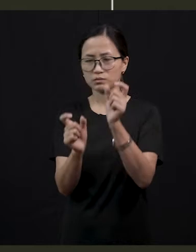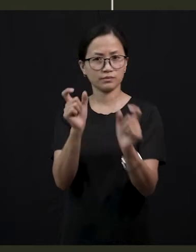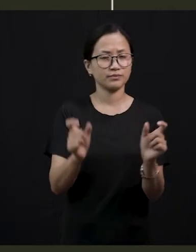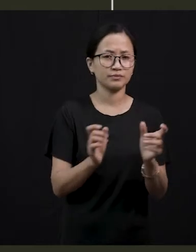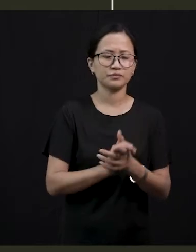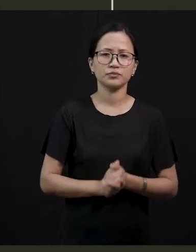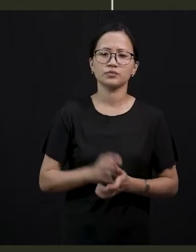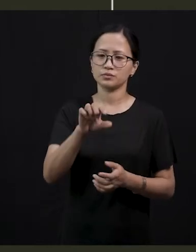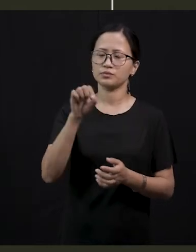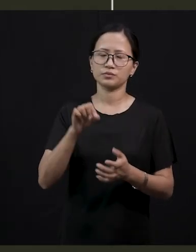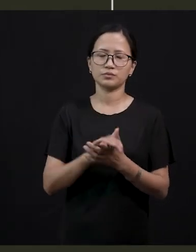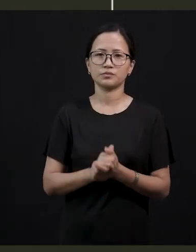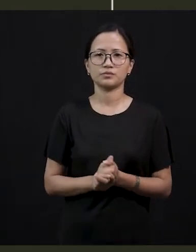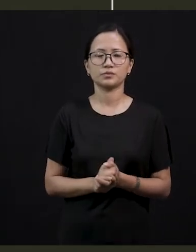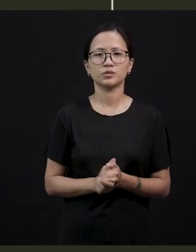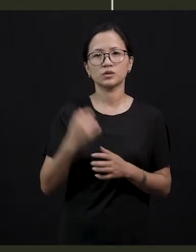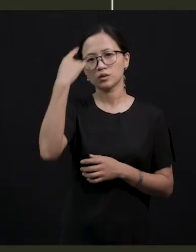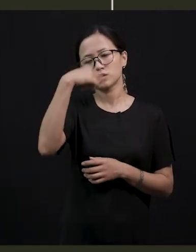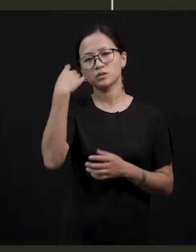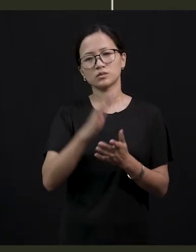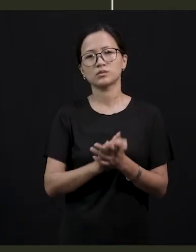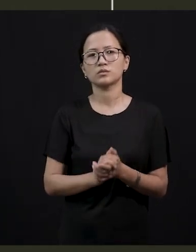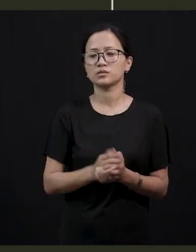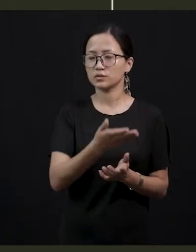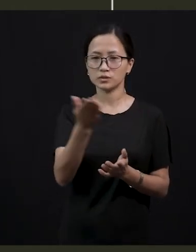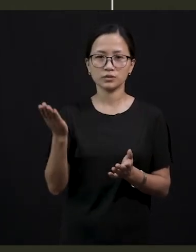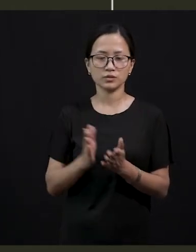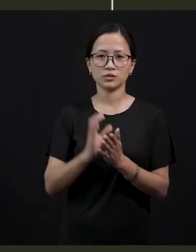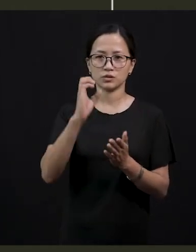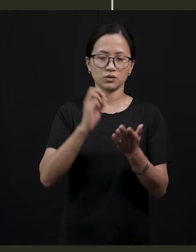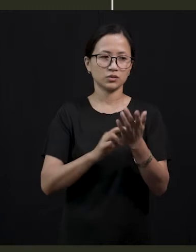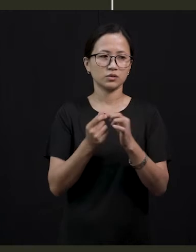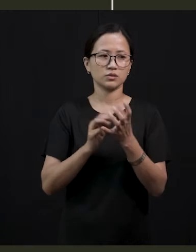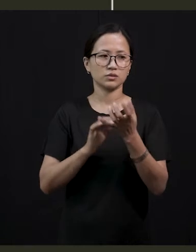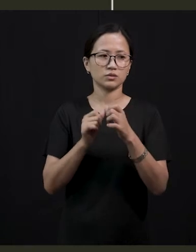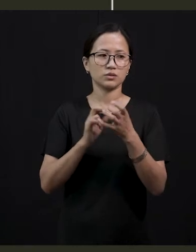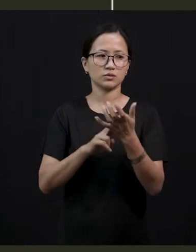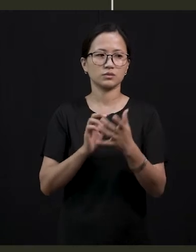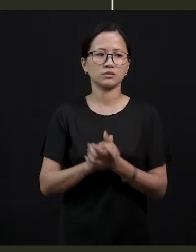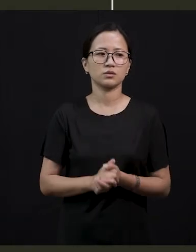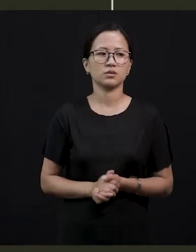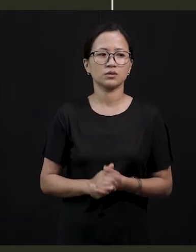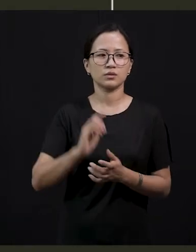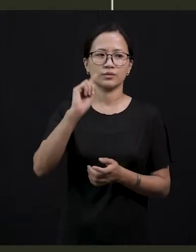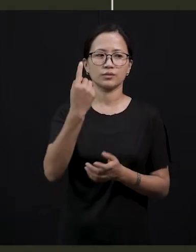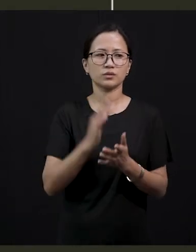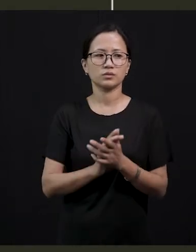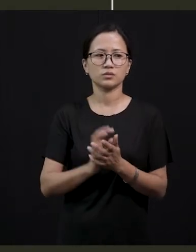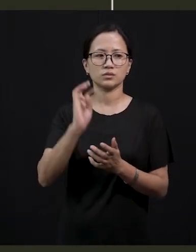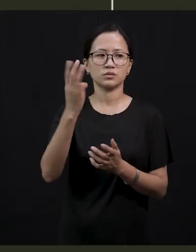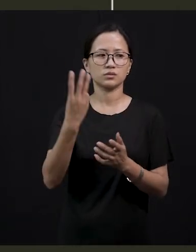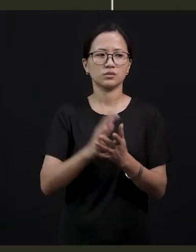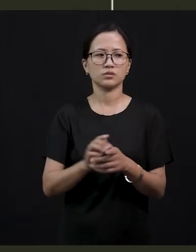not going to be electing members who are there in the council. So how do we have those members? 1/3